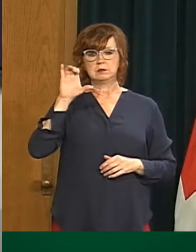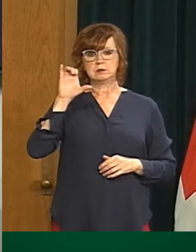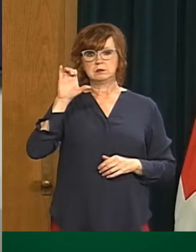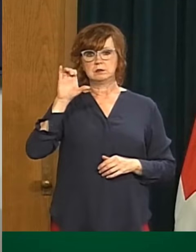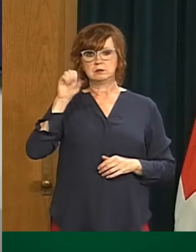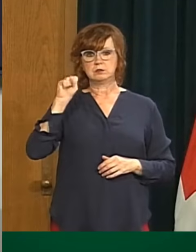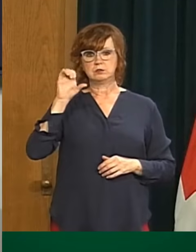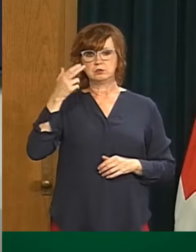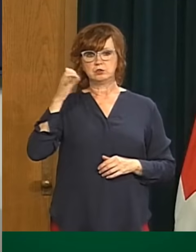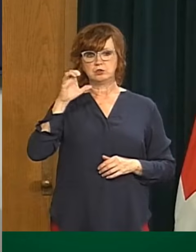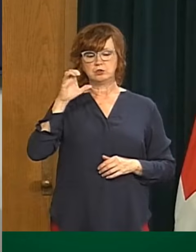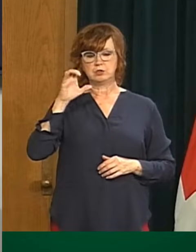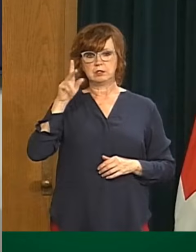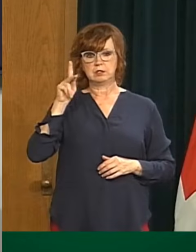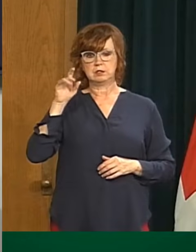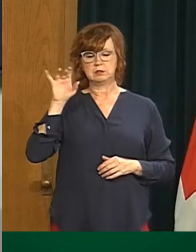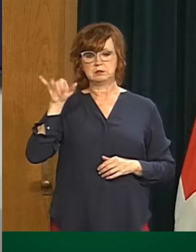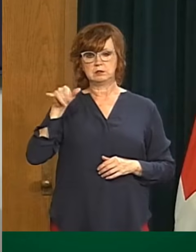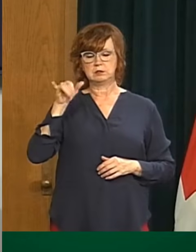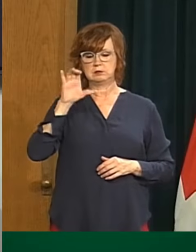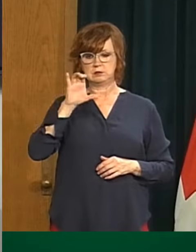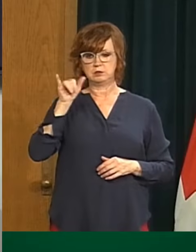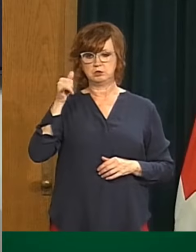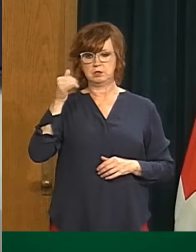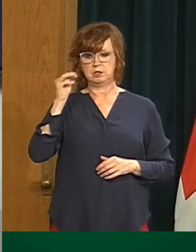CJME. Hi.